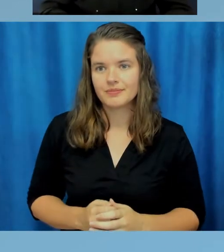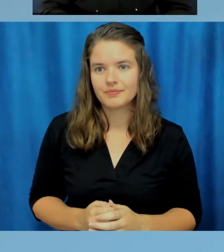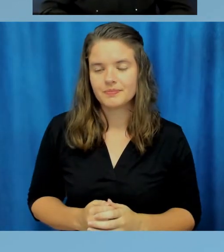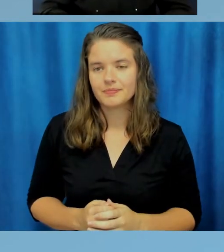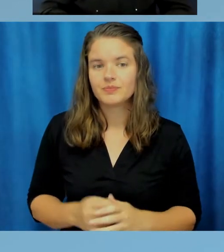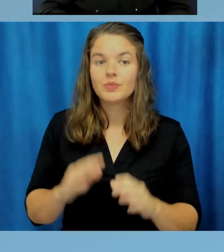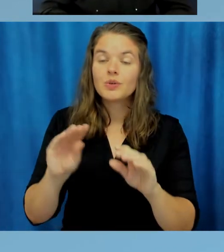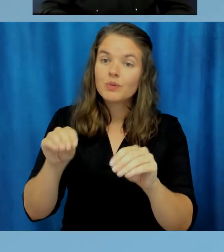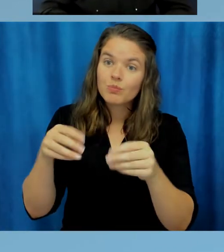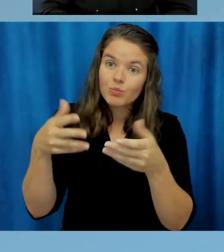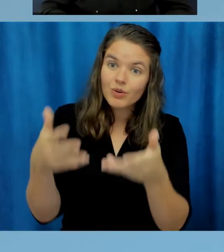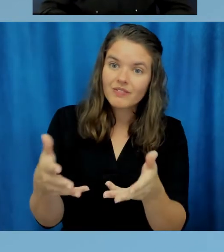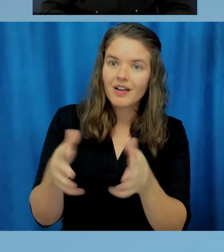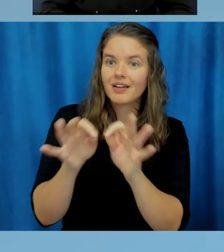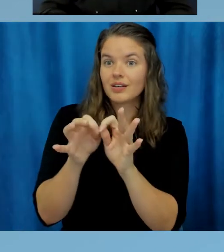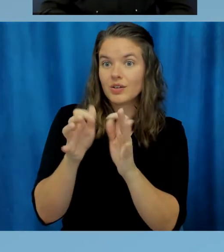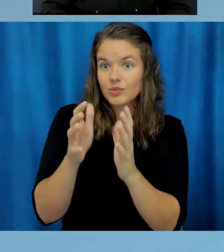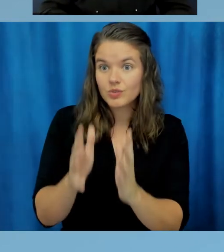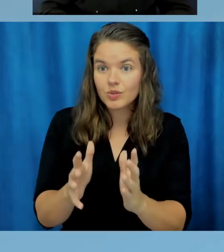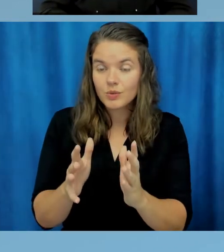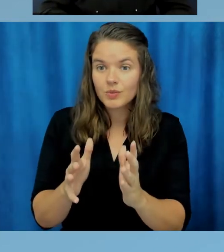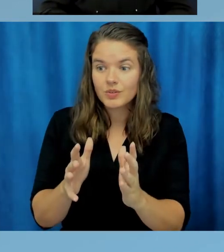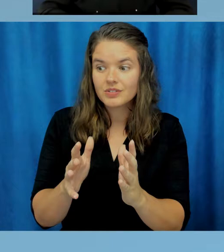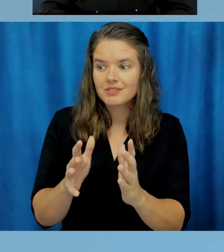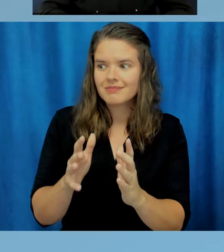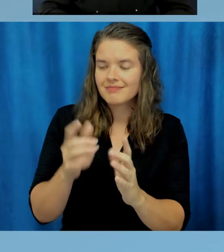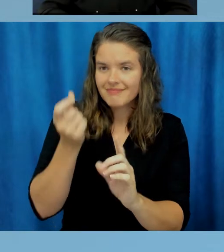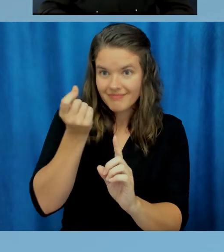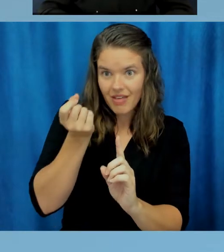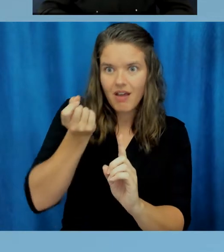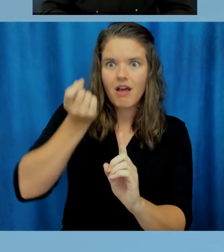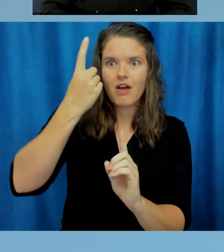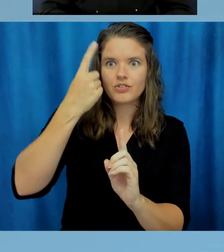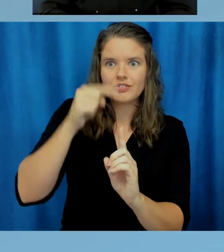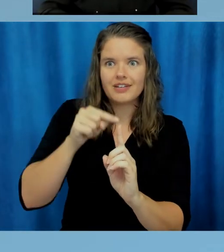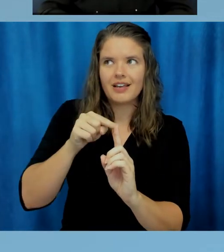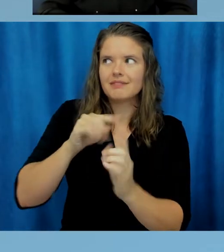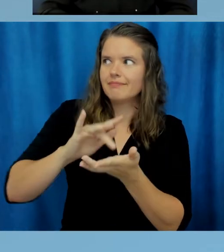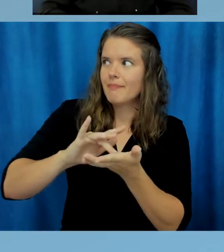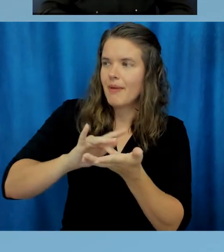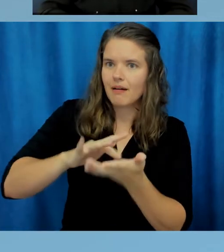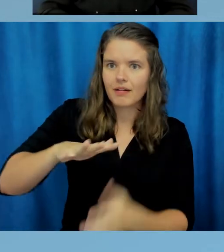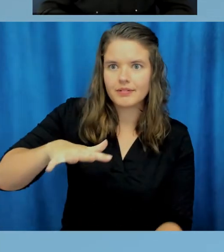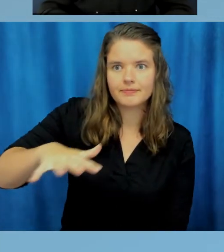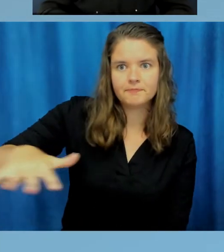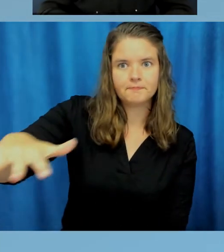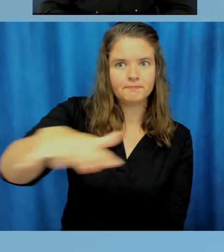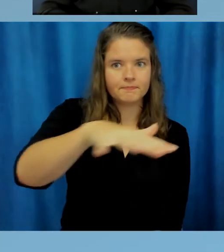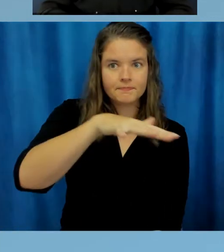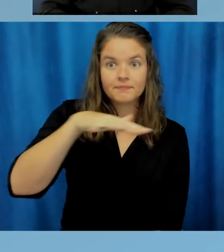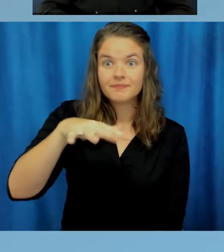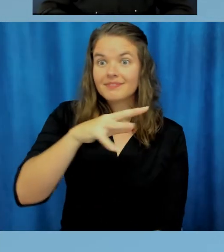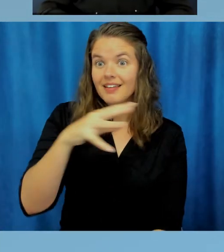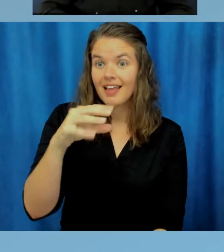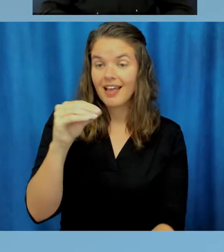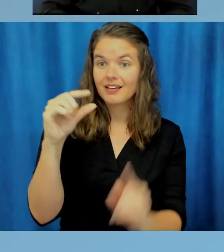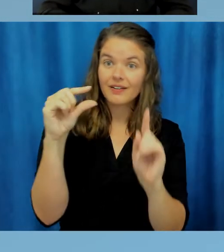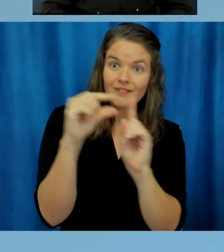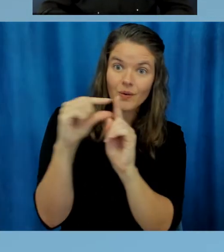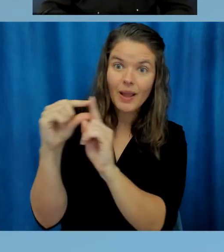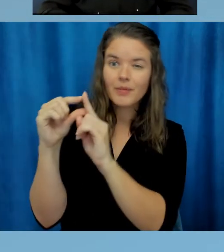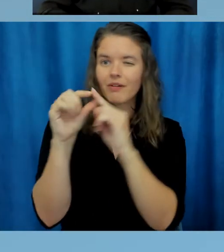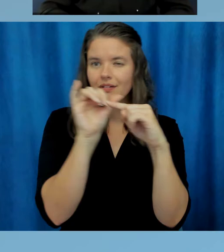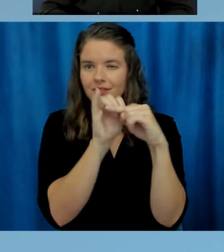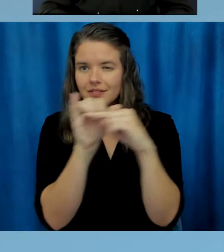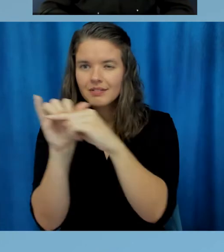Provide interpreters that understand the medical setting and the